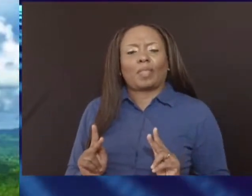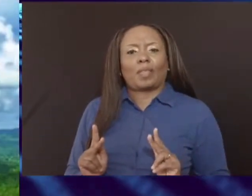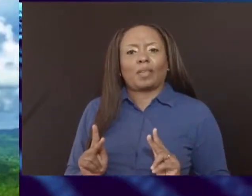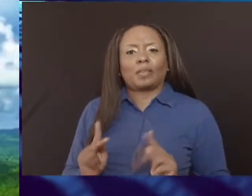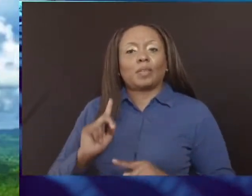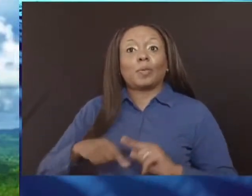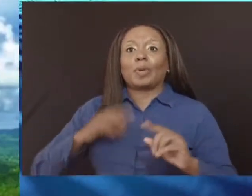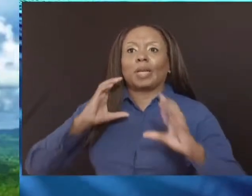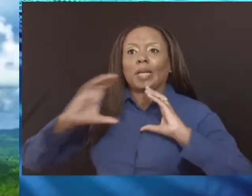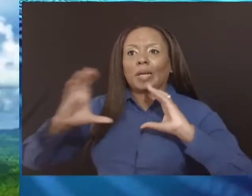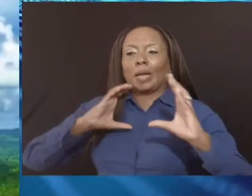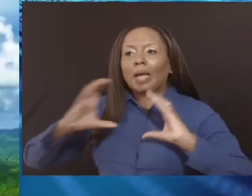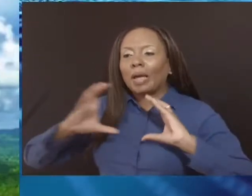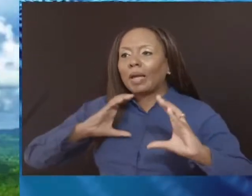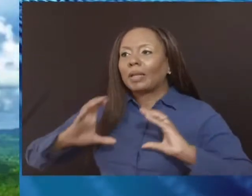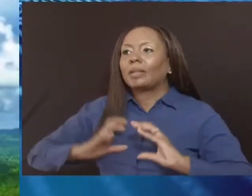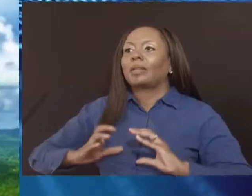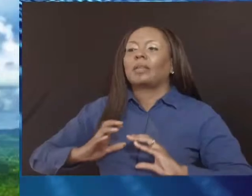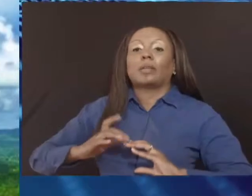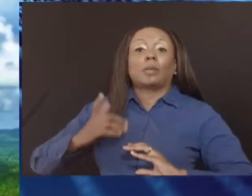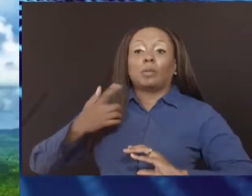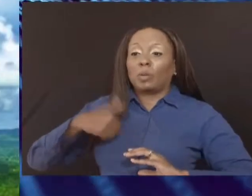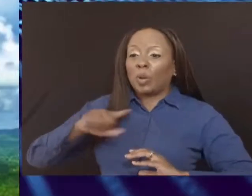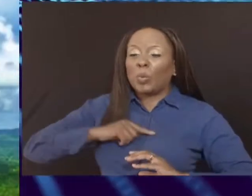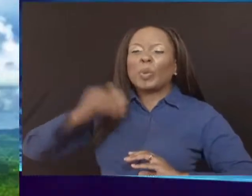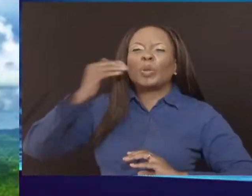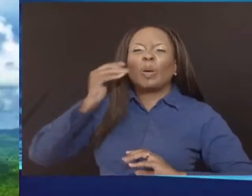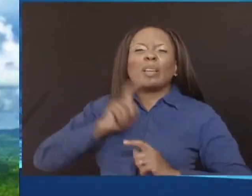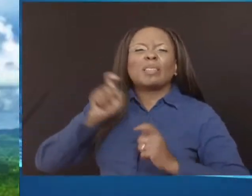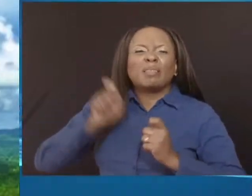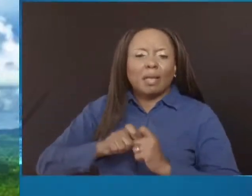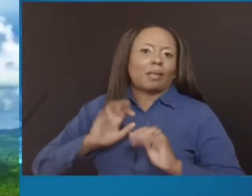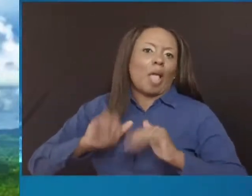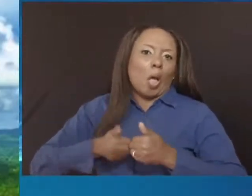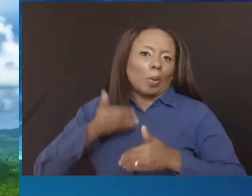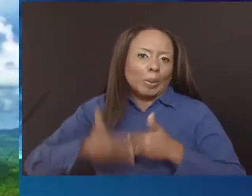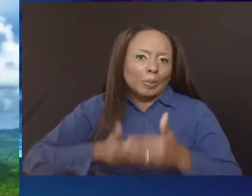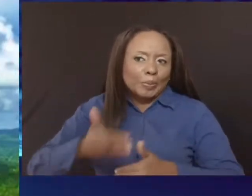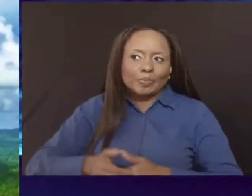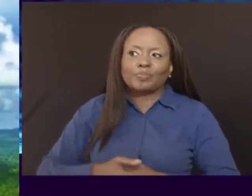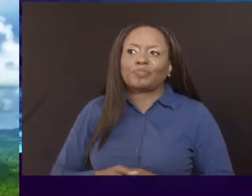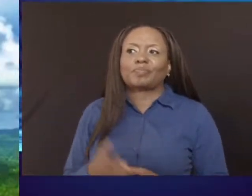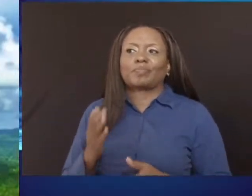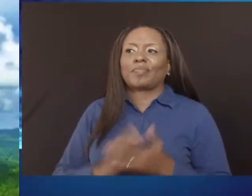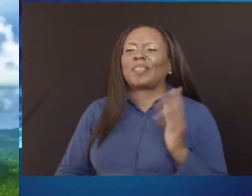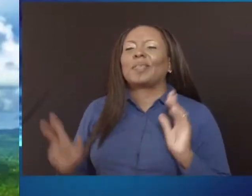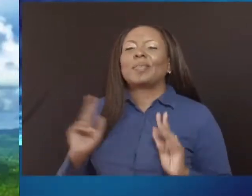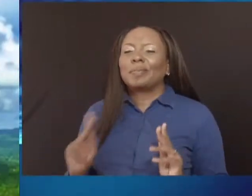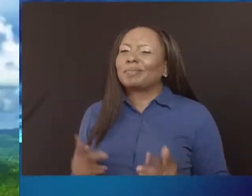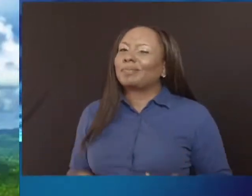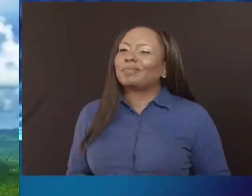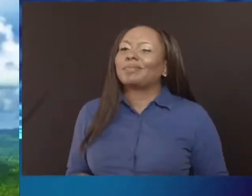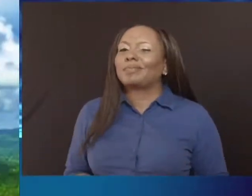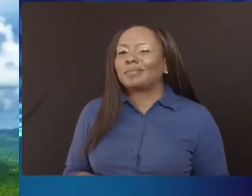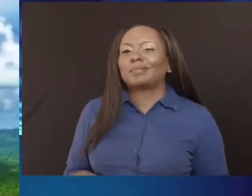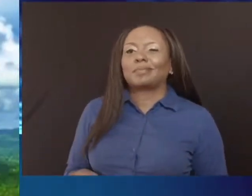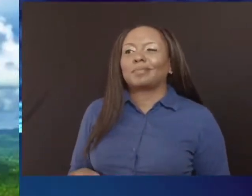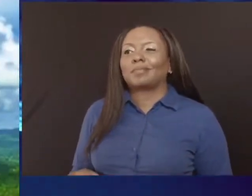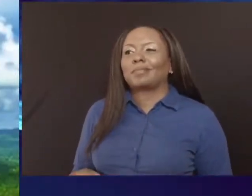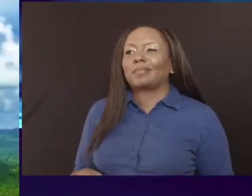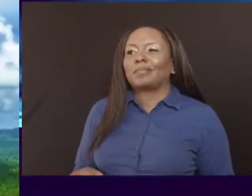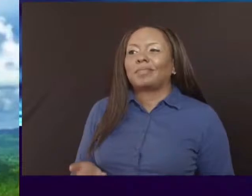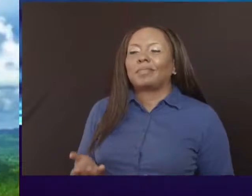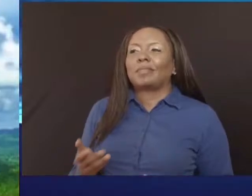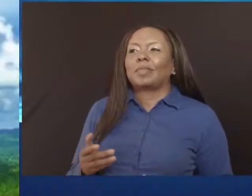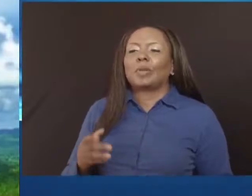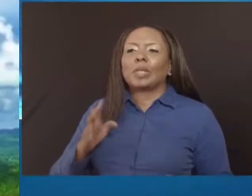since the COVID pandemic. This is part of what we do every single day. And there are going to be some persons that as you communicate with them, you get